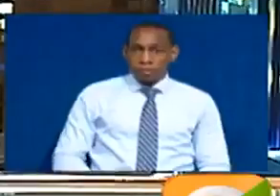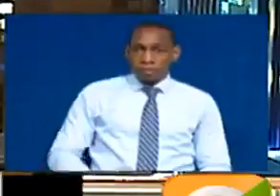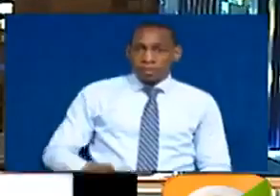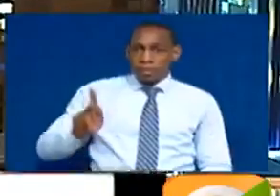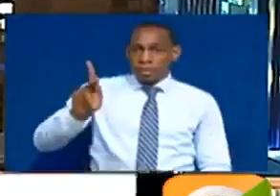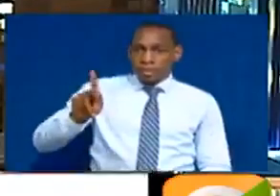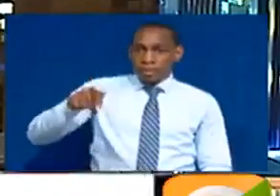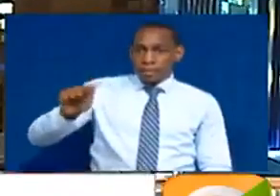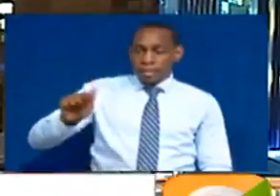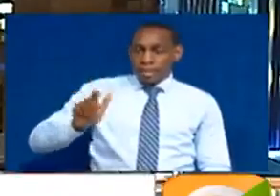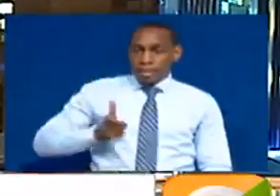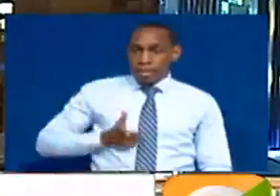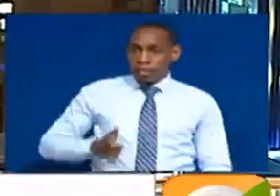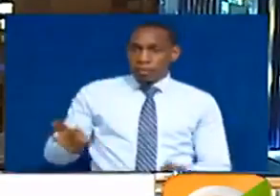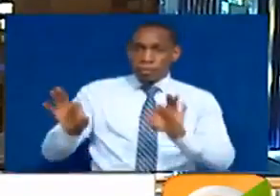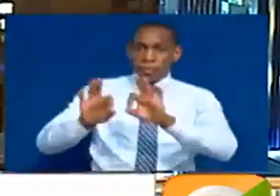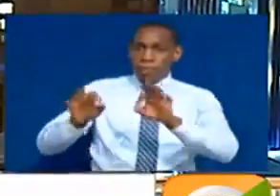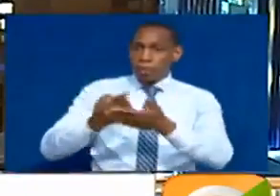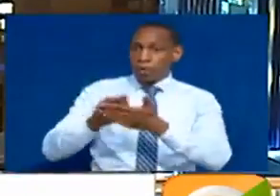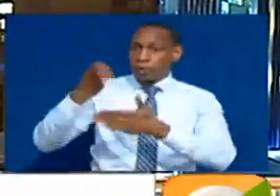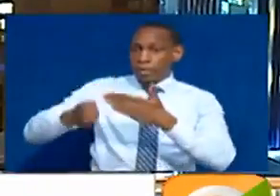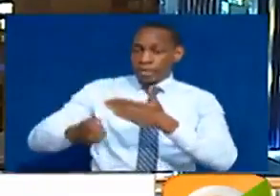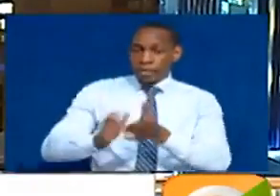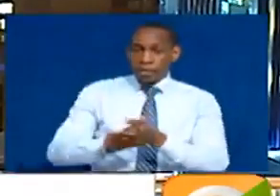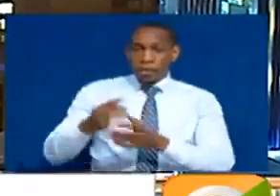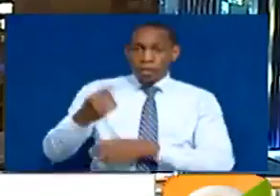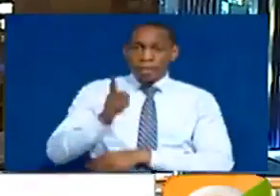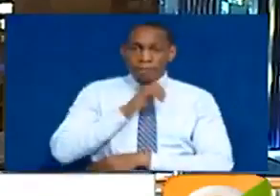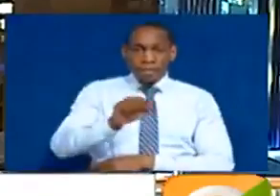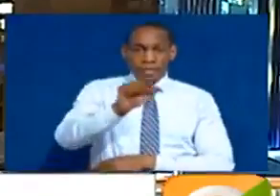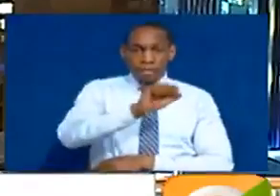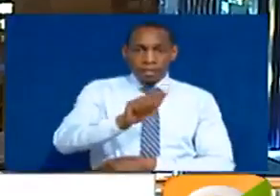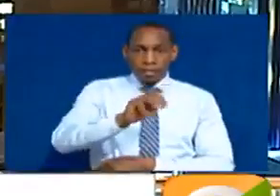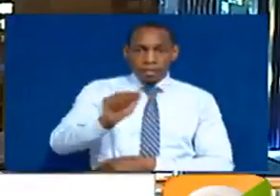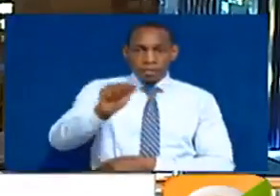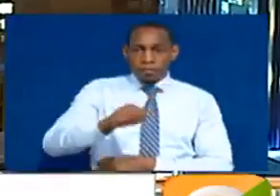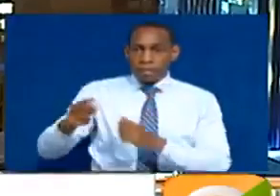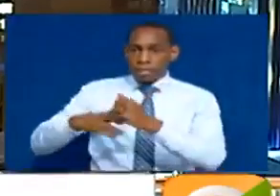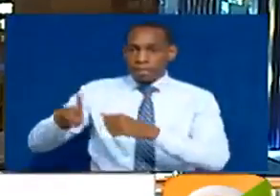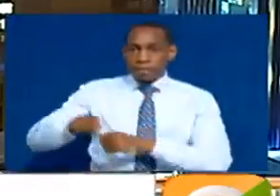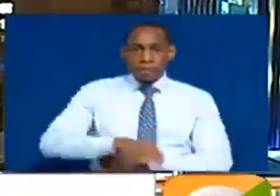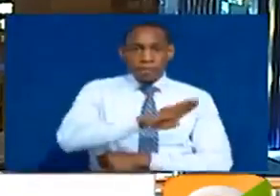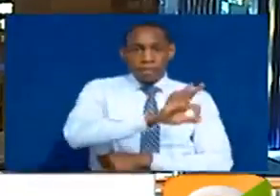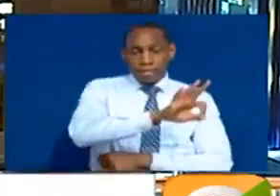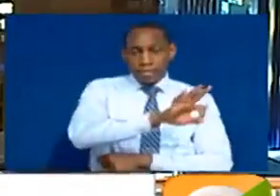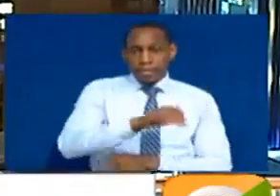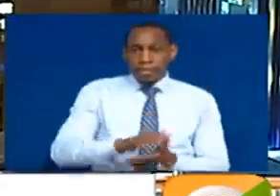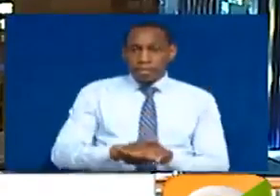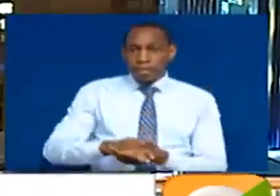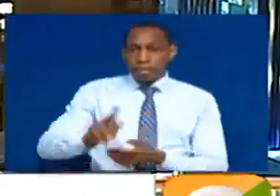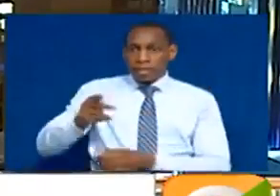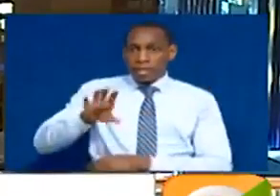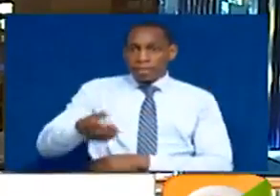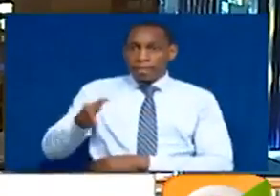Kenya Ports Authority ladies were in fine form over the weekend as they hammered Storms ladies 71-43 in a